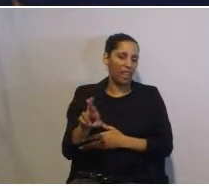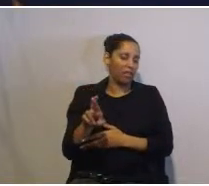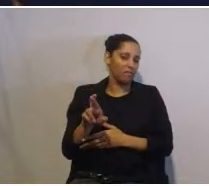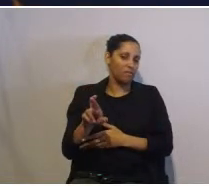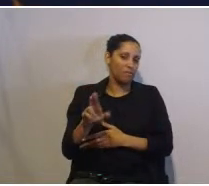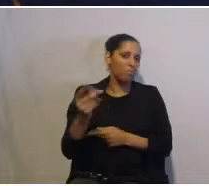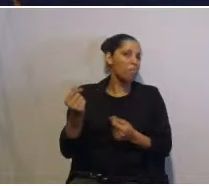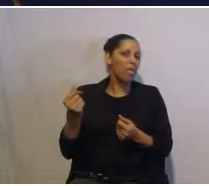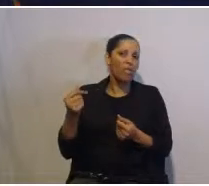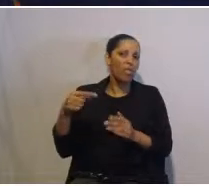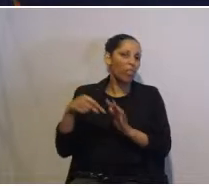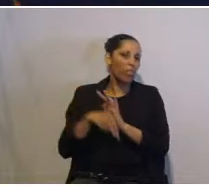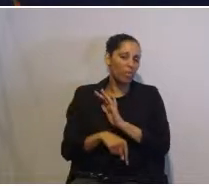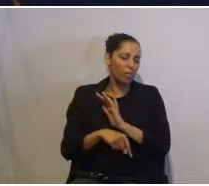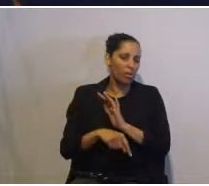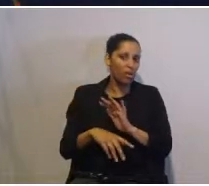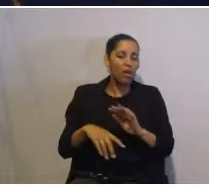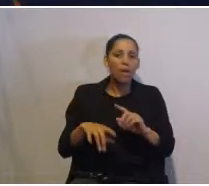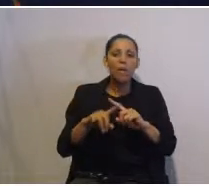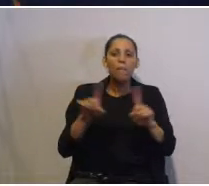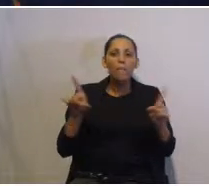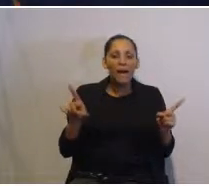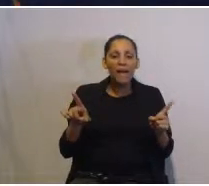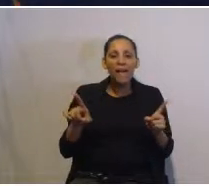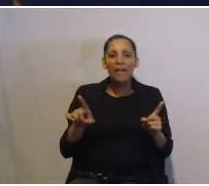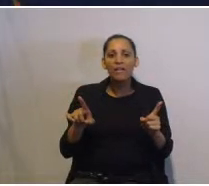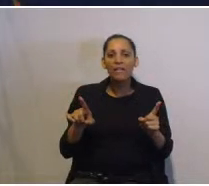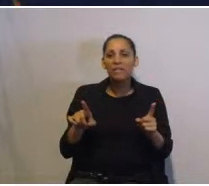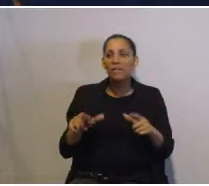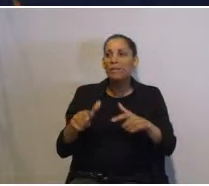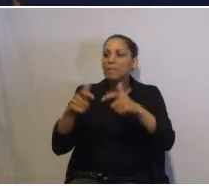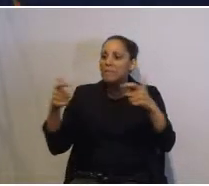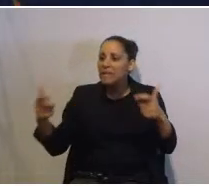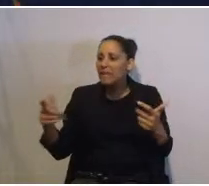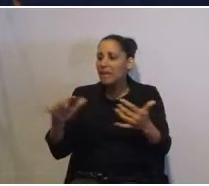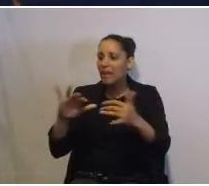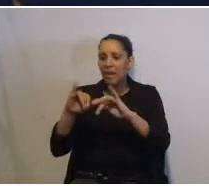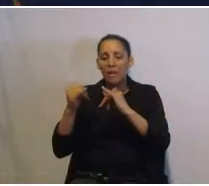and what about the huge companies and the